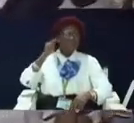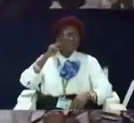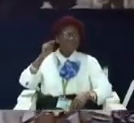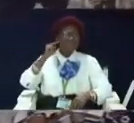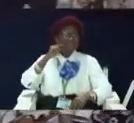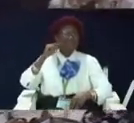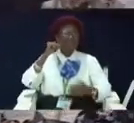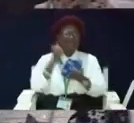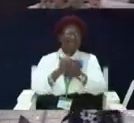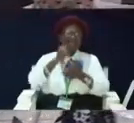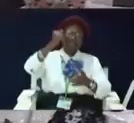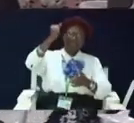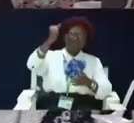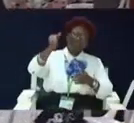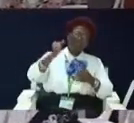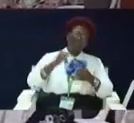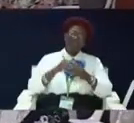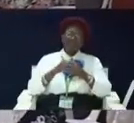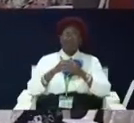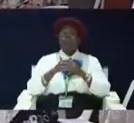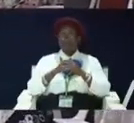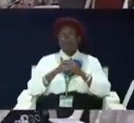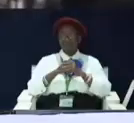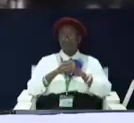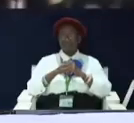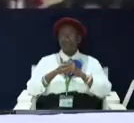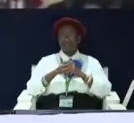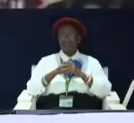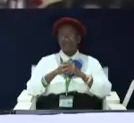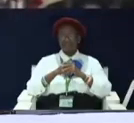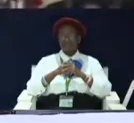Iwo Nigeria yo dara fun o.